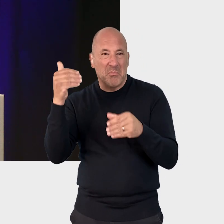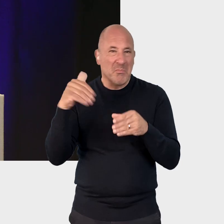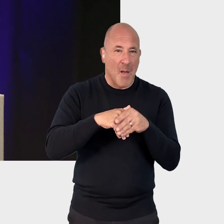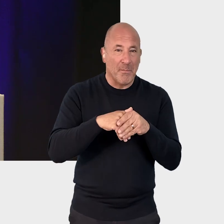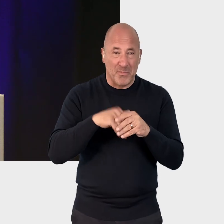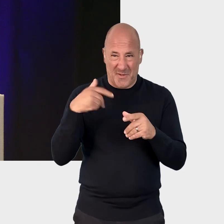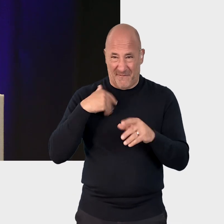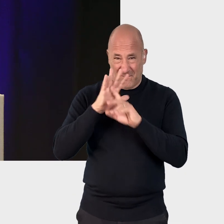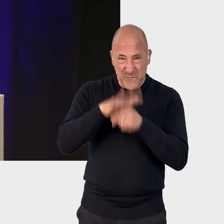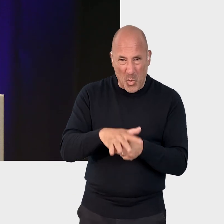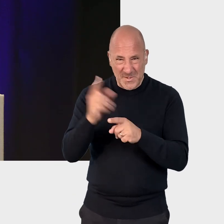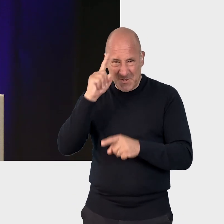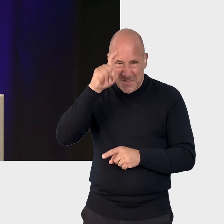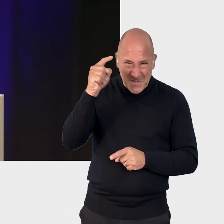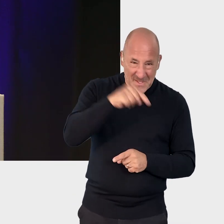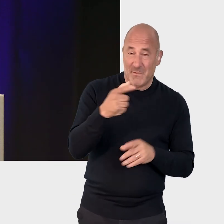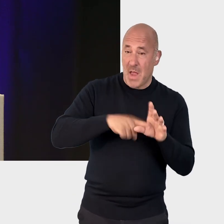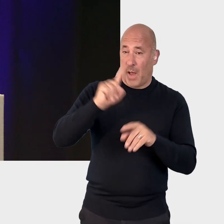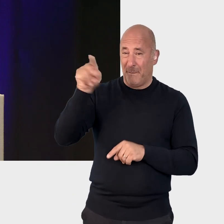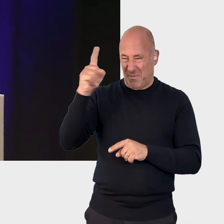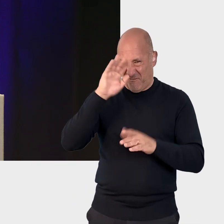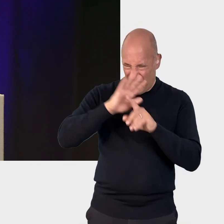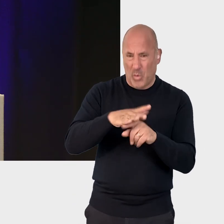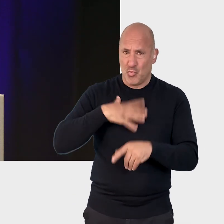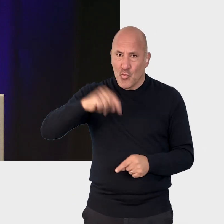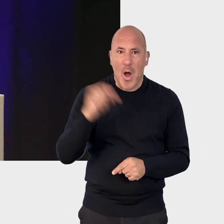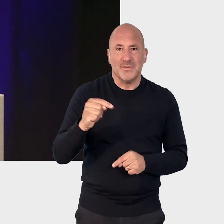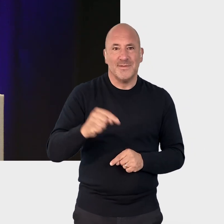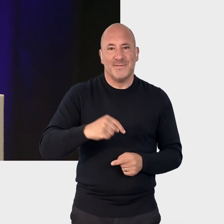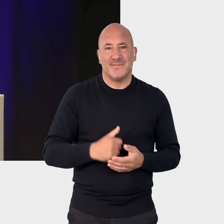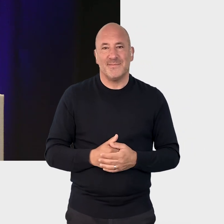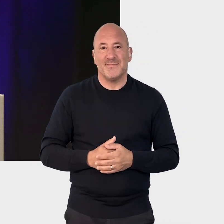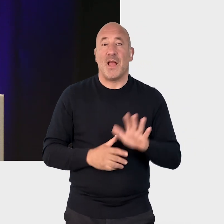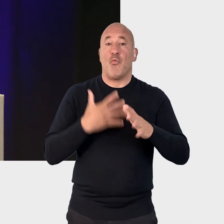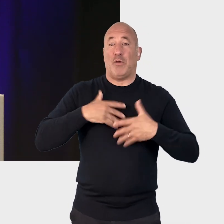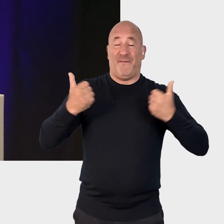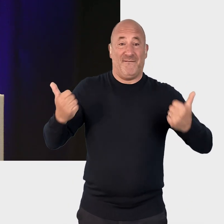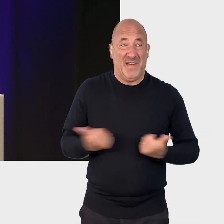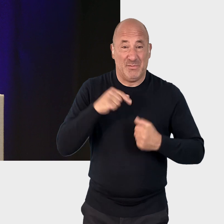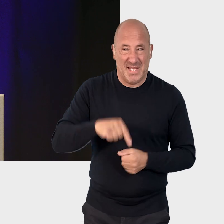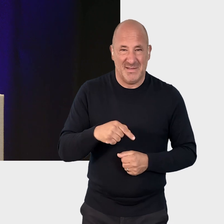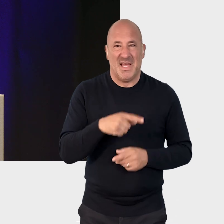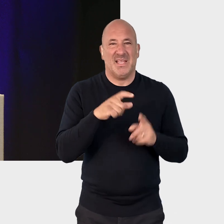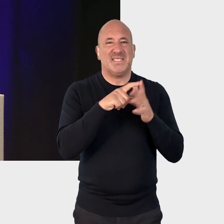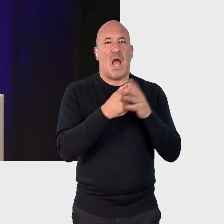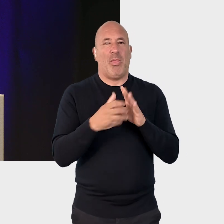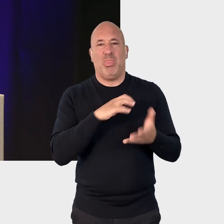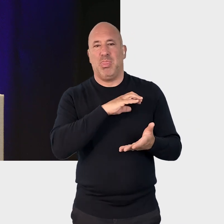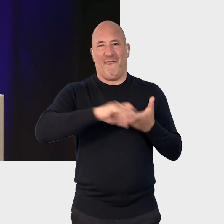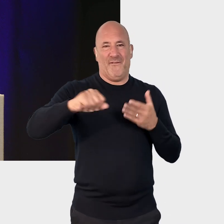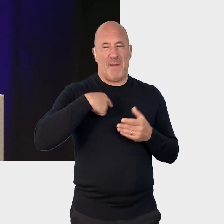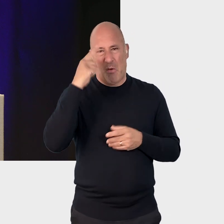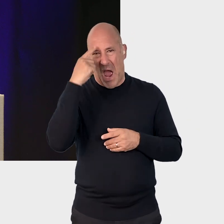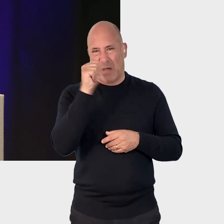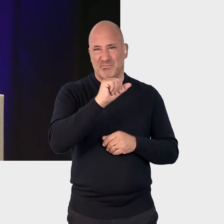on it. We've actually forced the concept as well, so that came from our young people. And actually, I was going to finish with this, and then